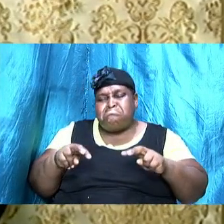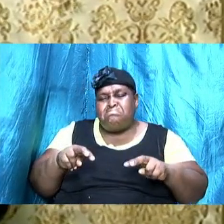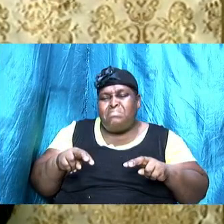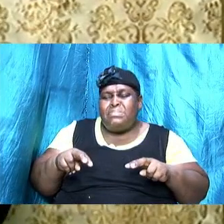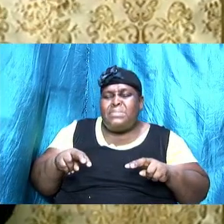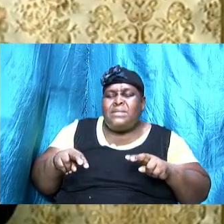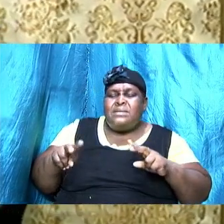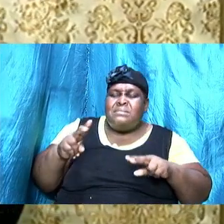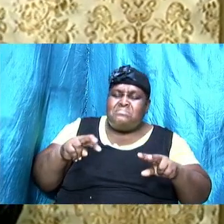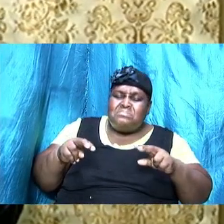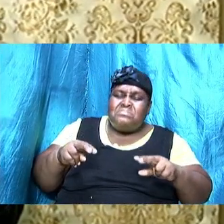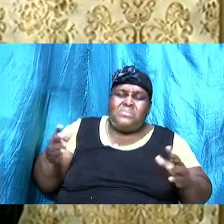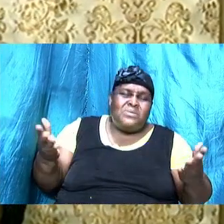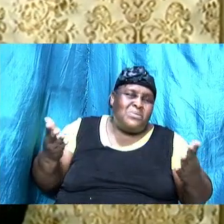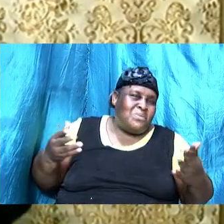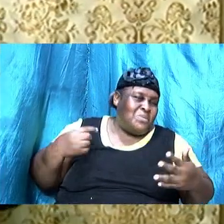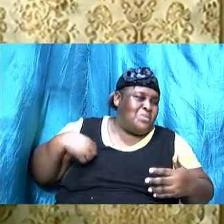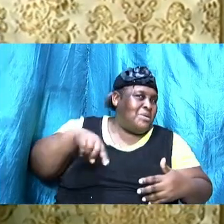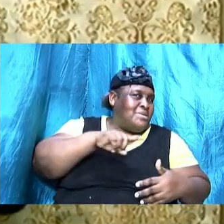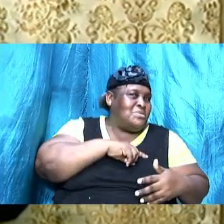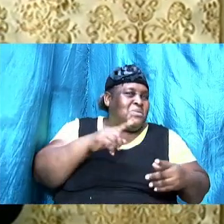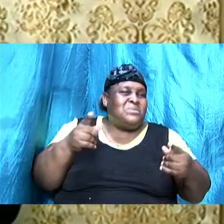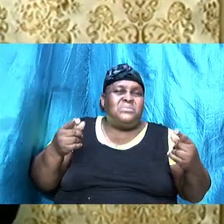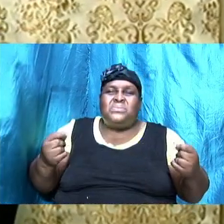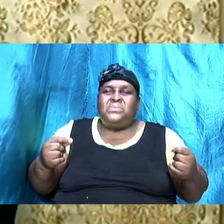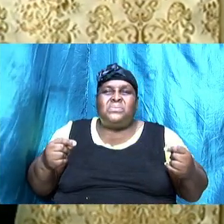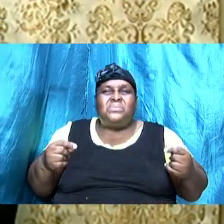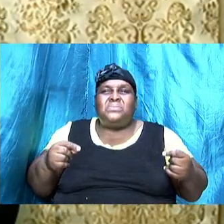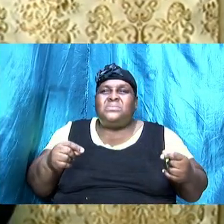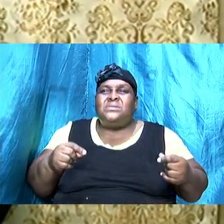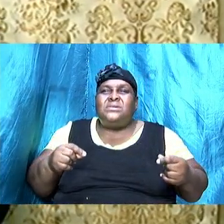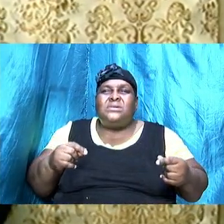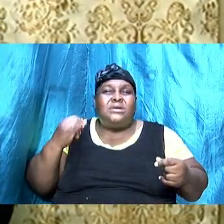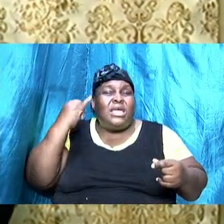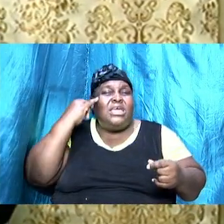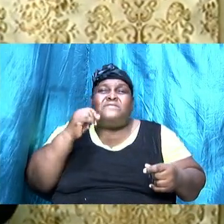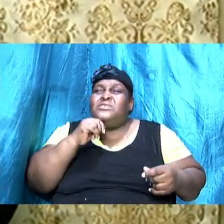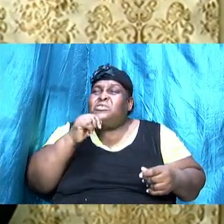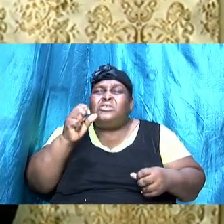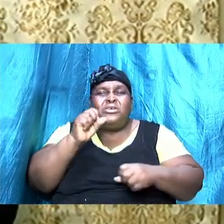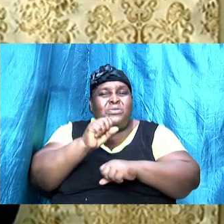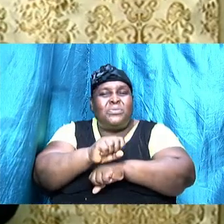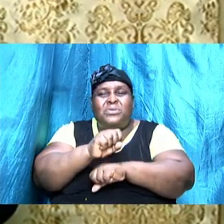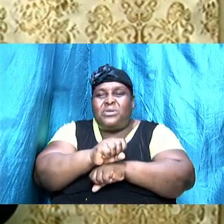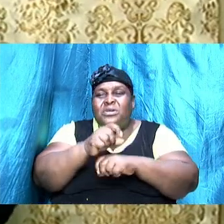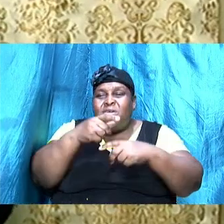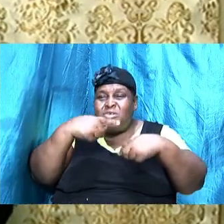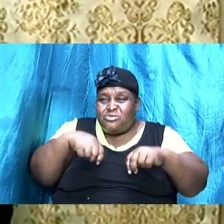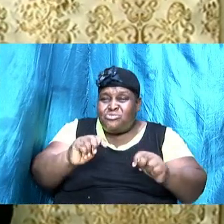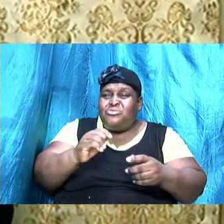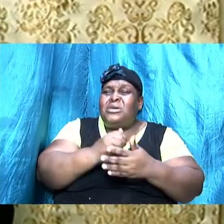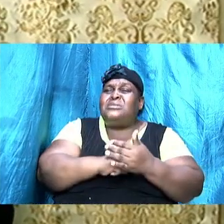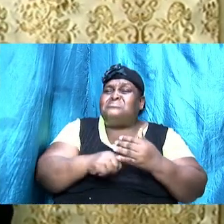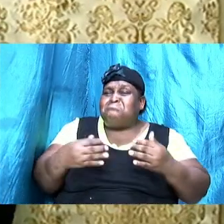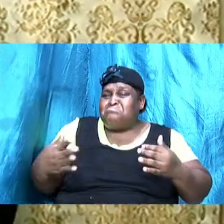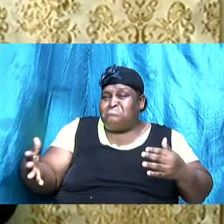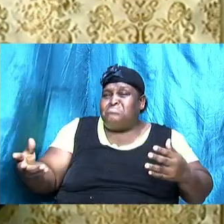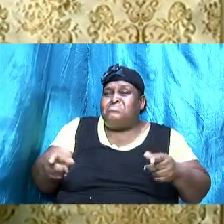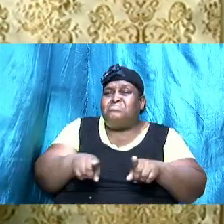assess what we have been doing, and if it has not worked, try something